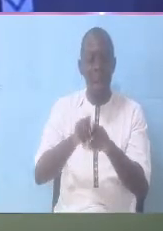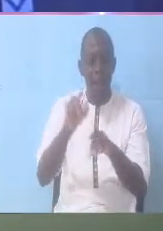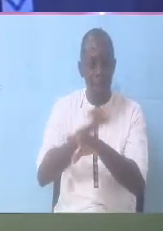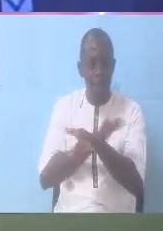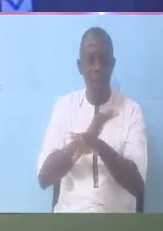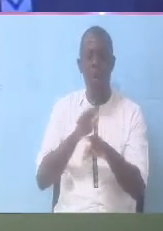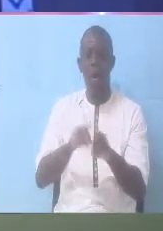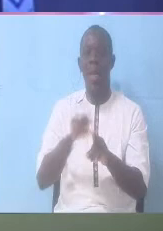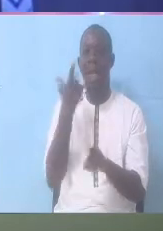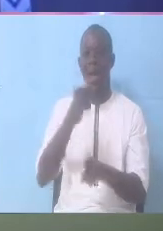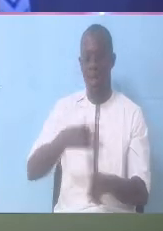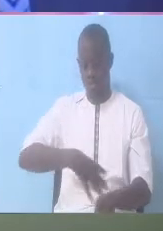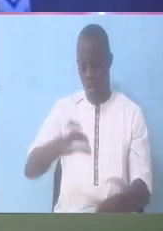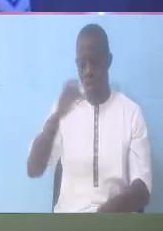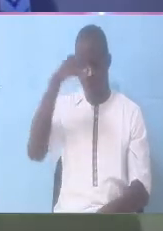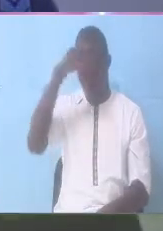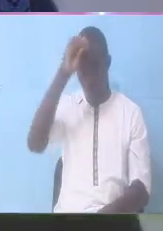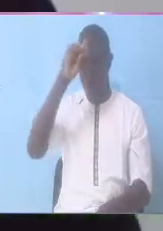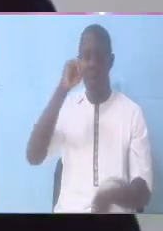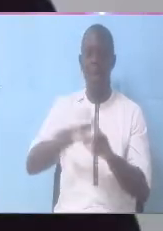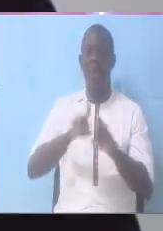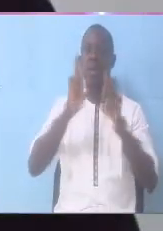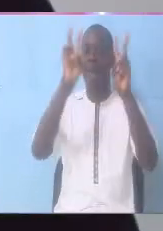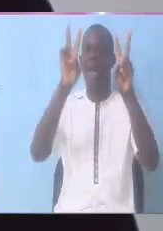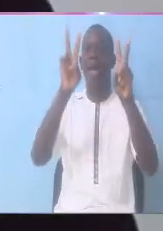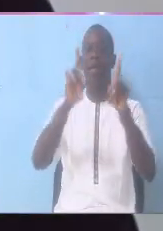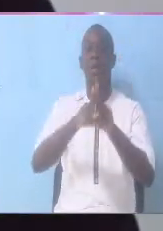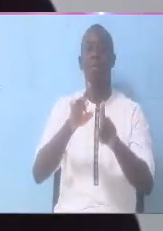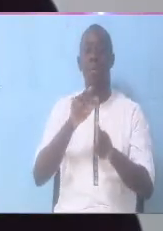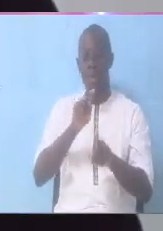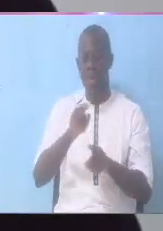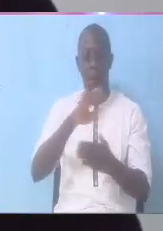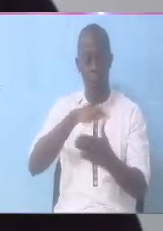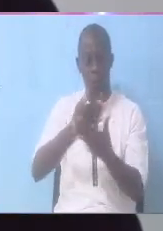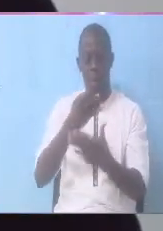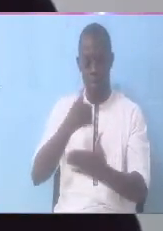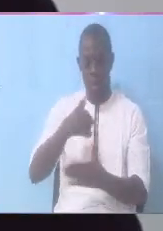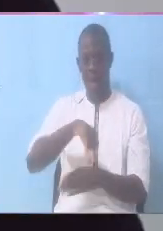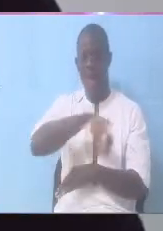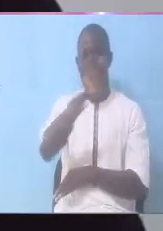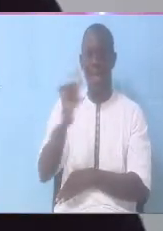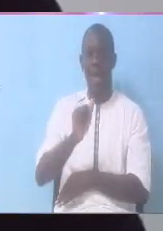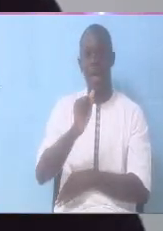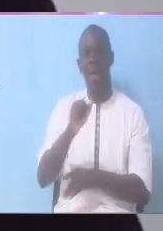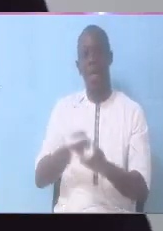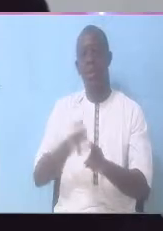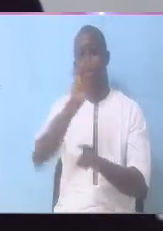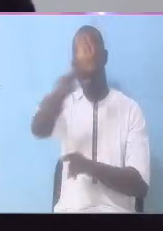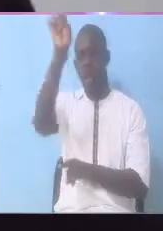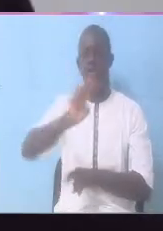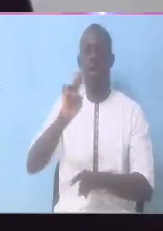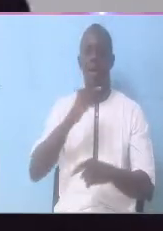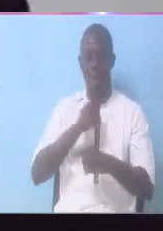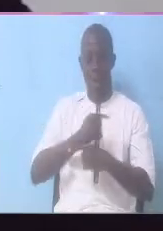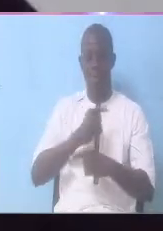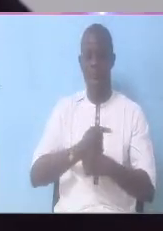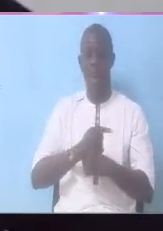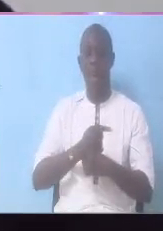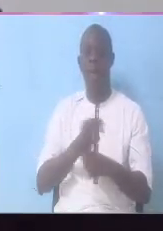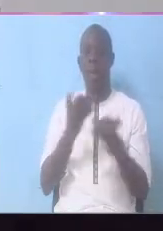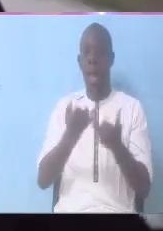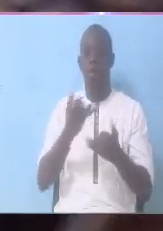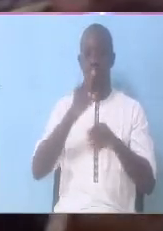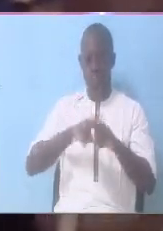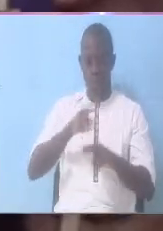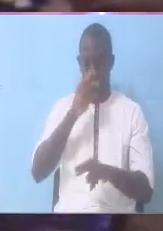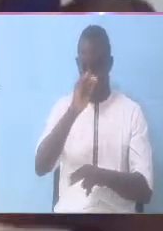ta'ala. Whatever I'm going to say here, it's not going to be to favor Jamme, neither favor whosoever. I'm not here to please anybody. But I am here to tell